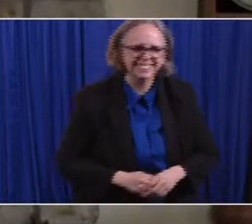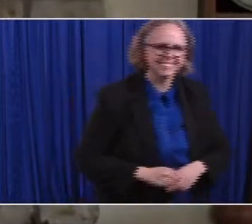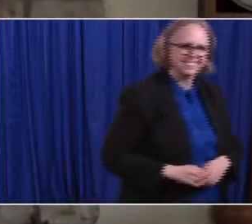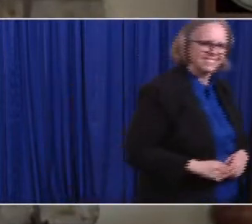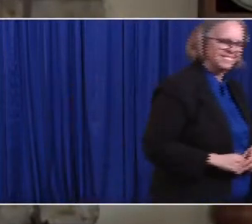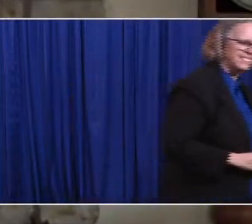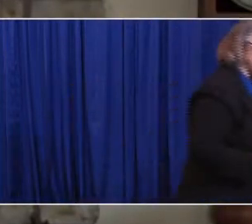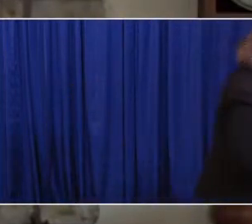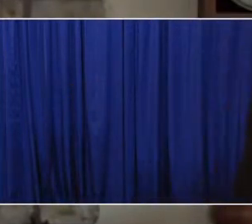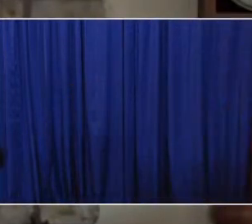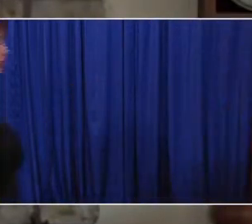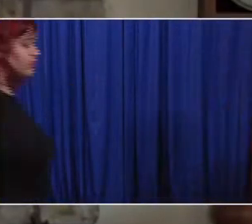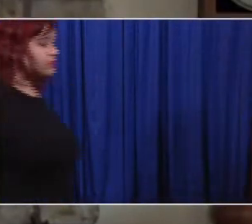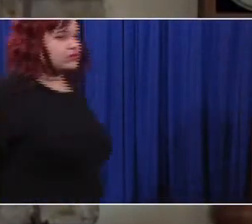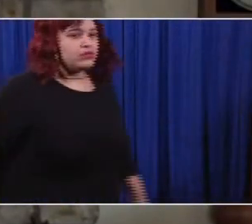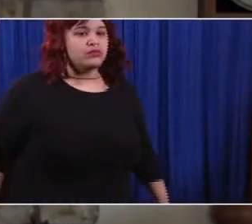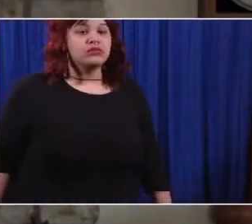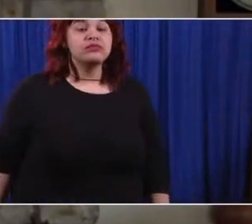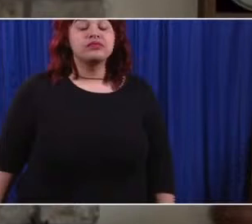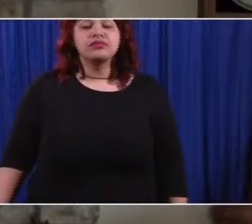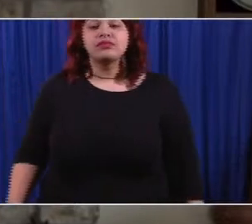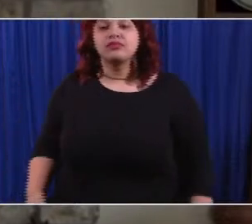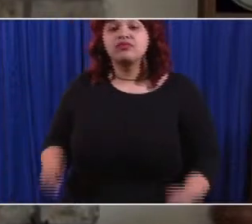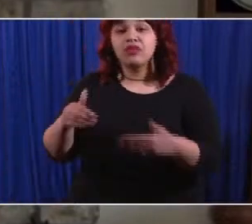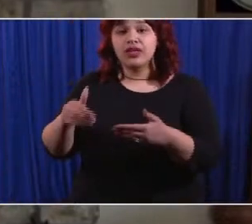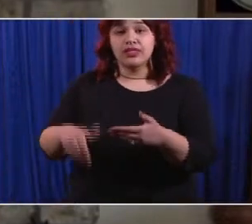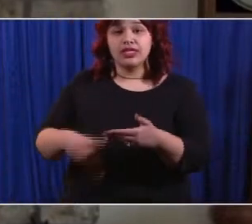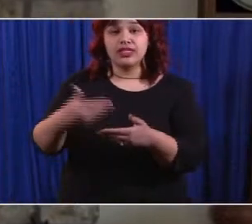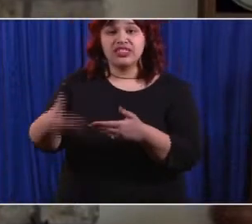Next question is from Nathan Hart at WCPO in Cincinnati.